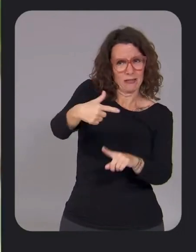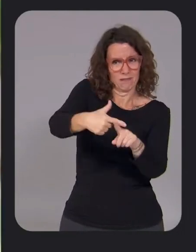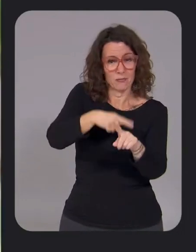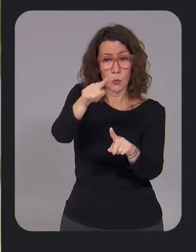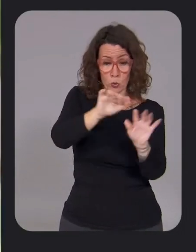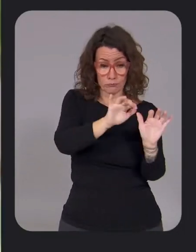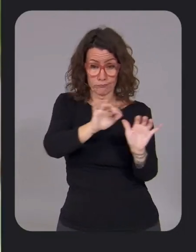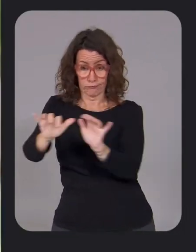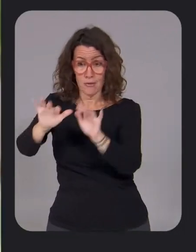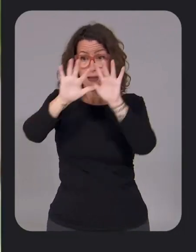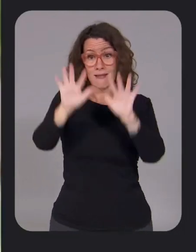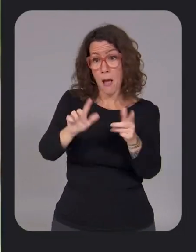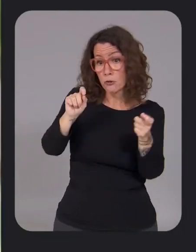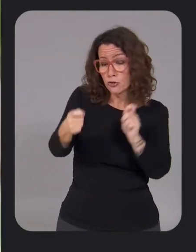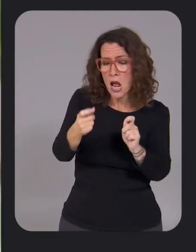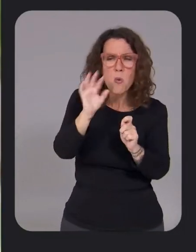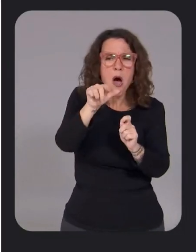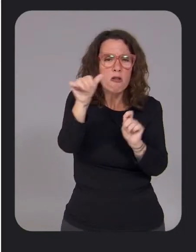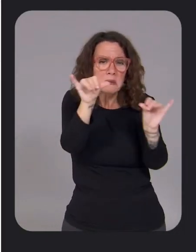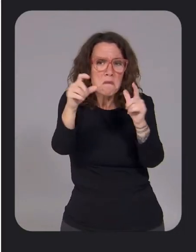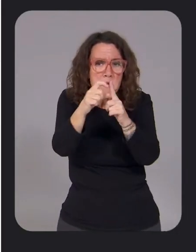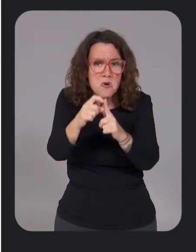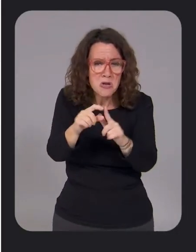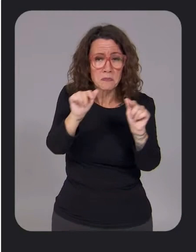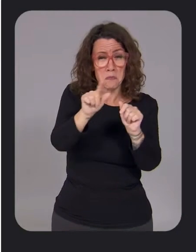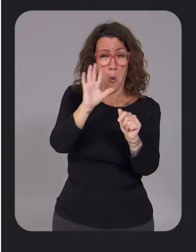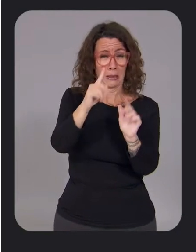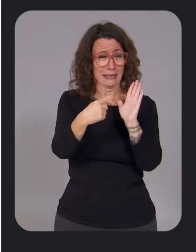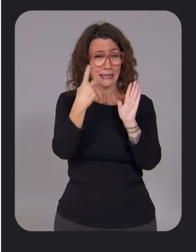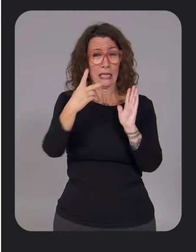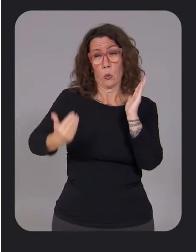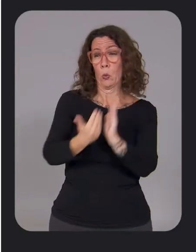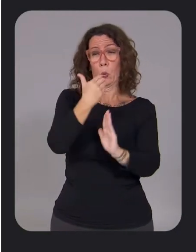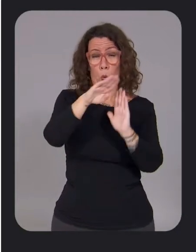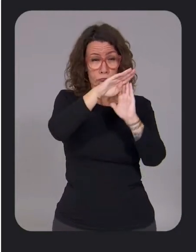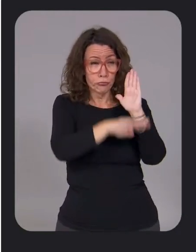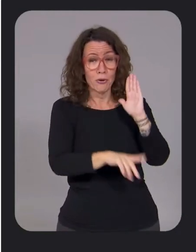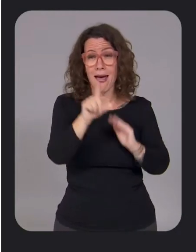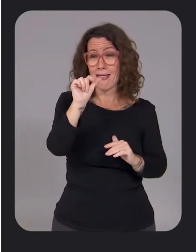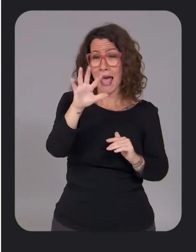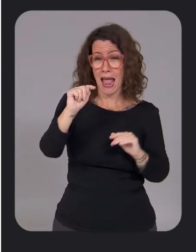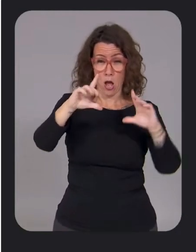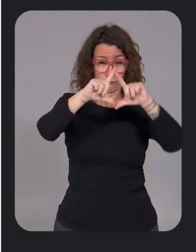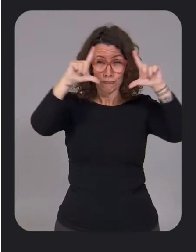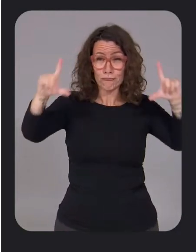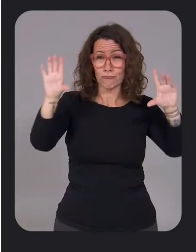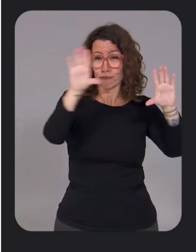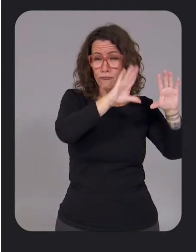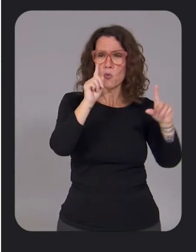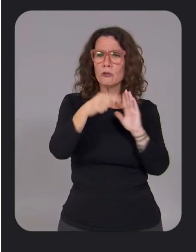Google for climate change or related terms. This new layout will show relevant information and guidance from